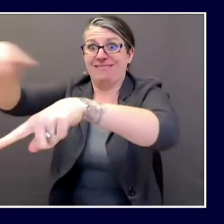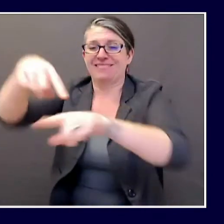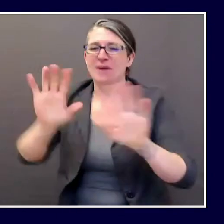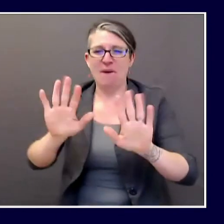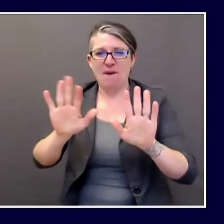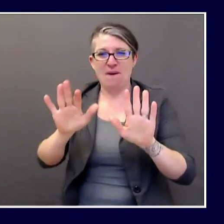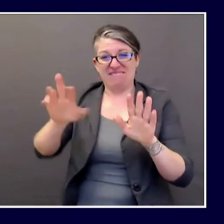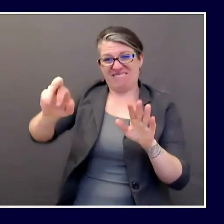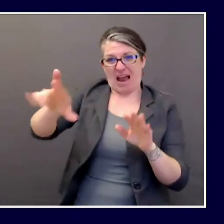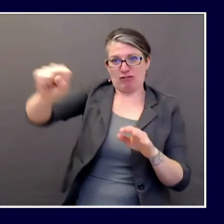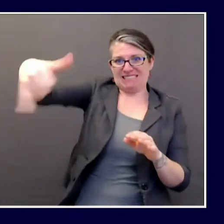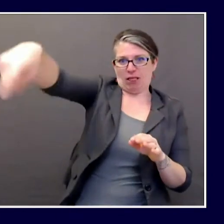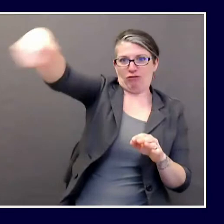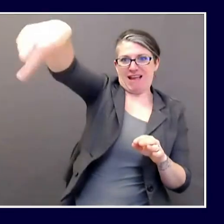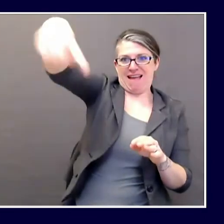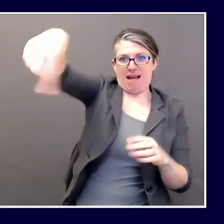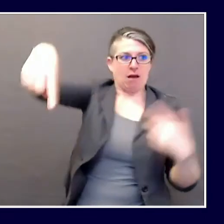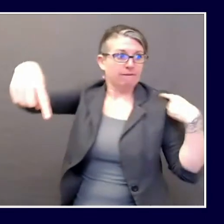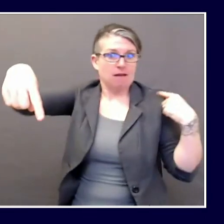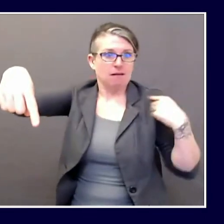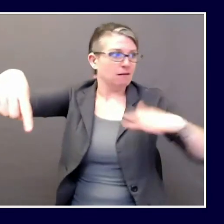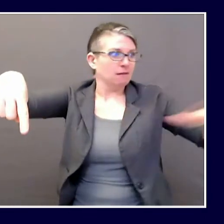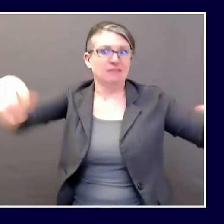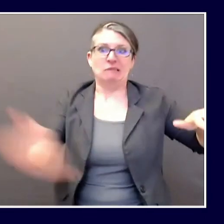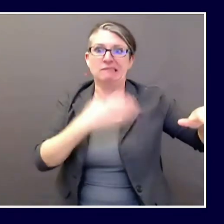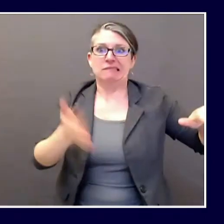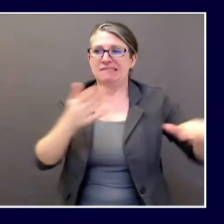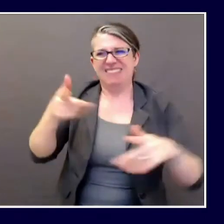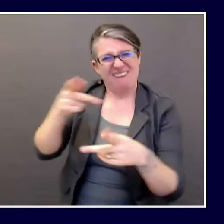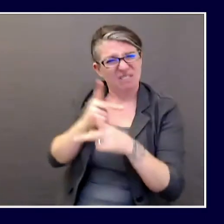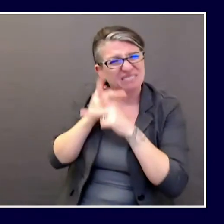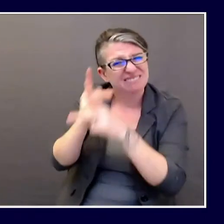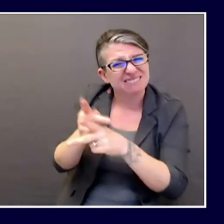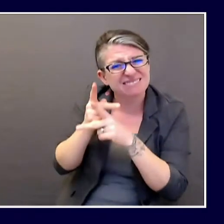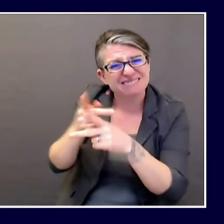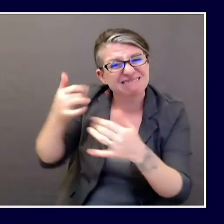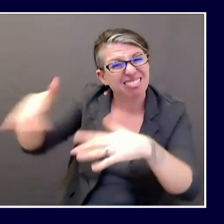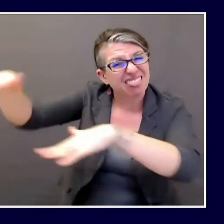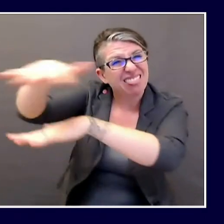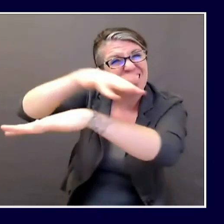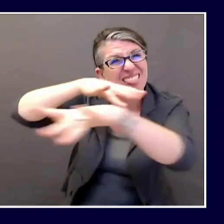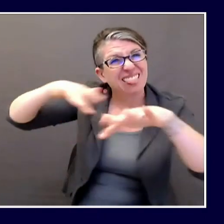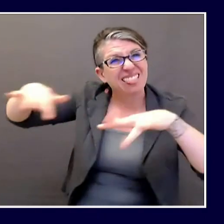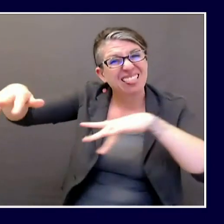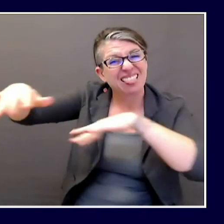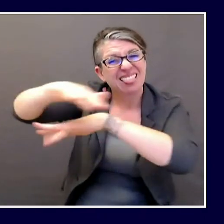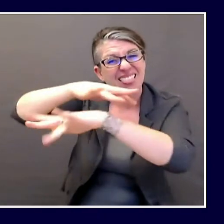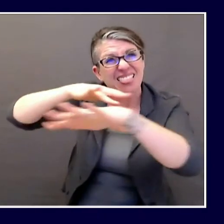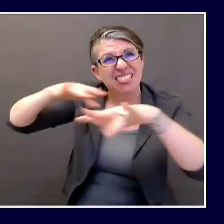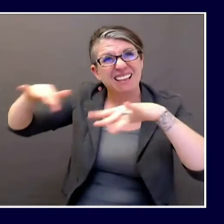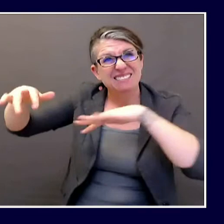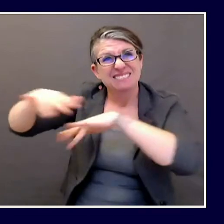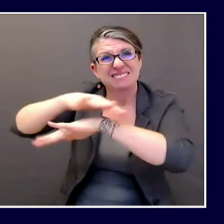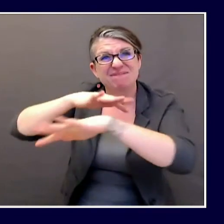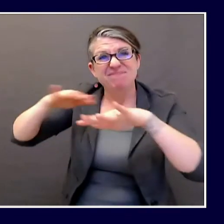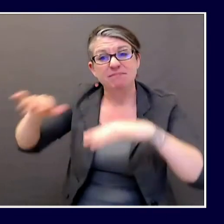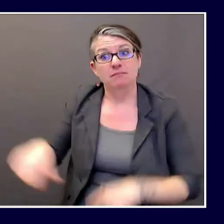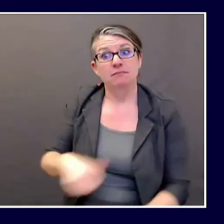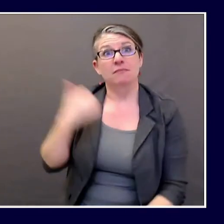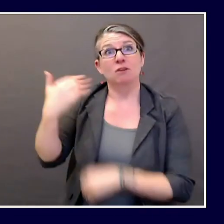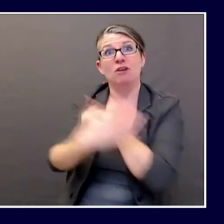that you are adhering to things like best practices around masking and social distancing. Here in